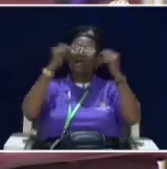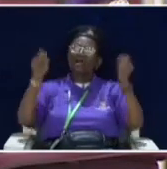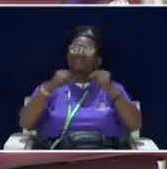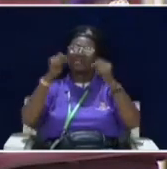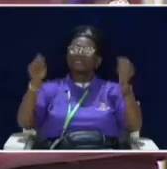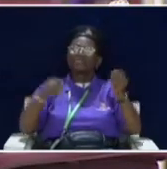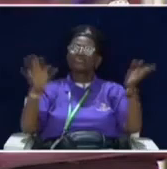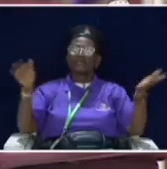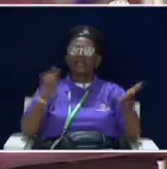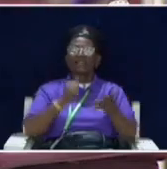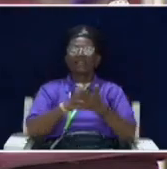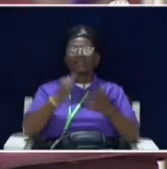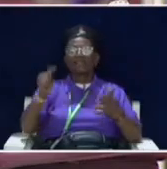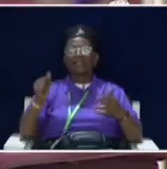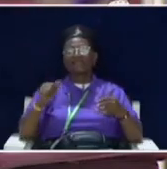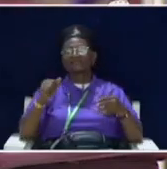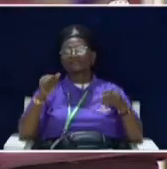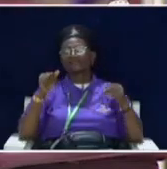Hallelujah. Amen.